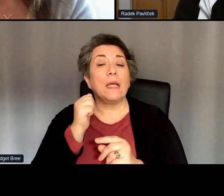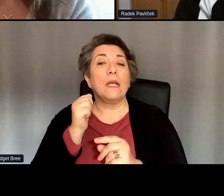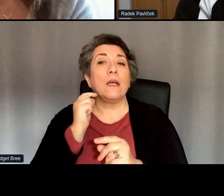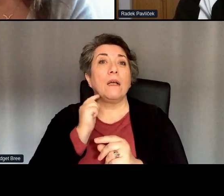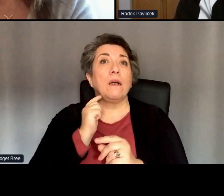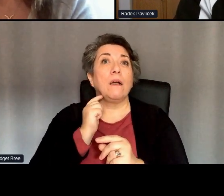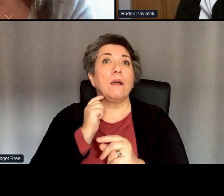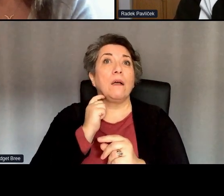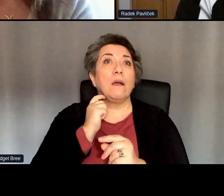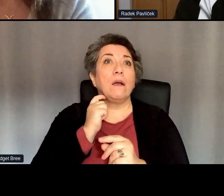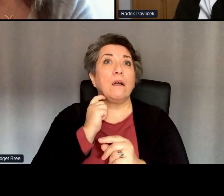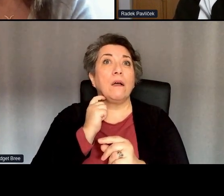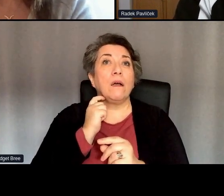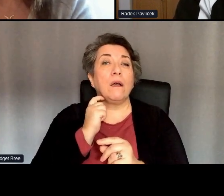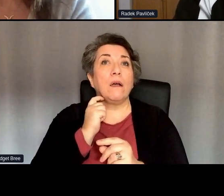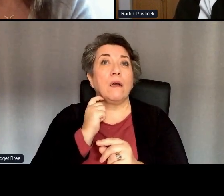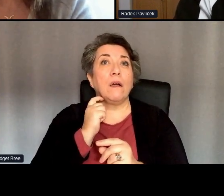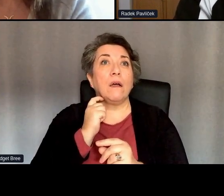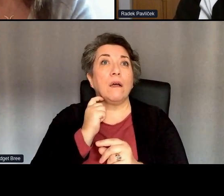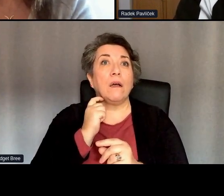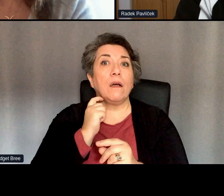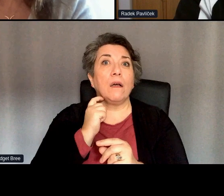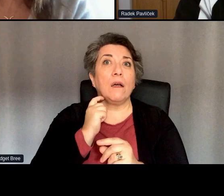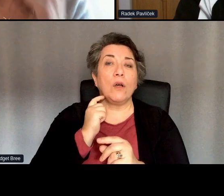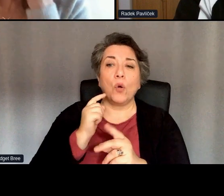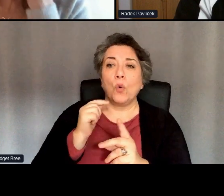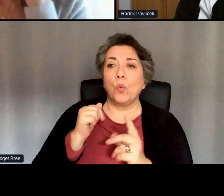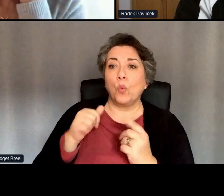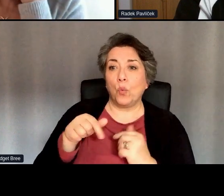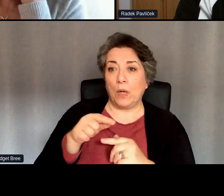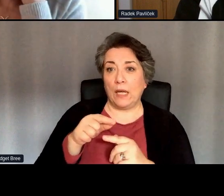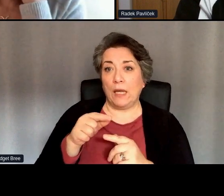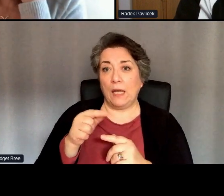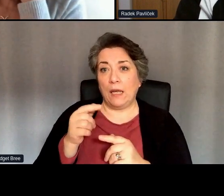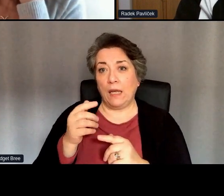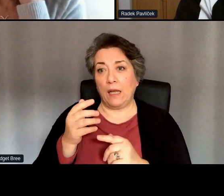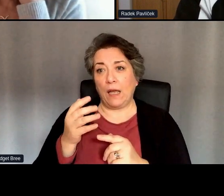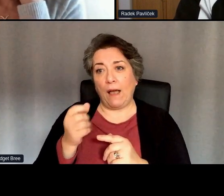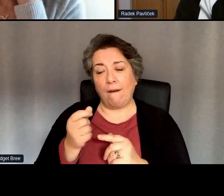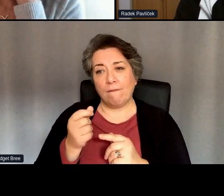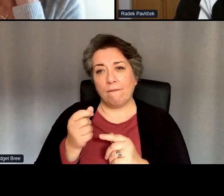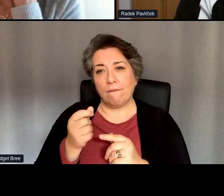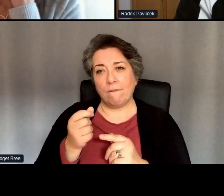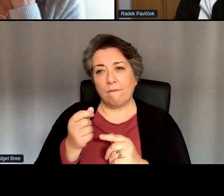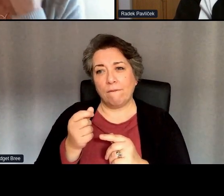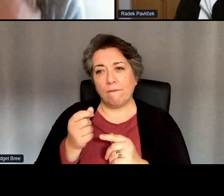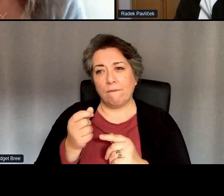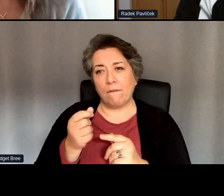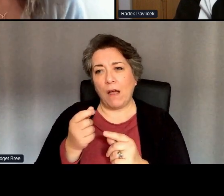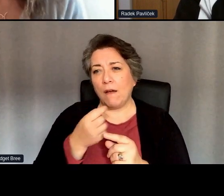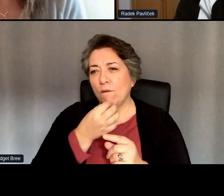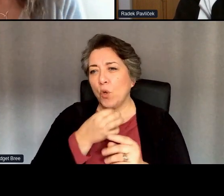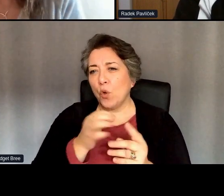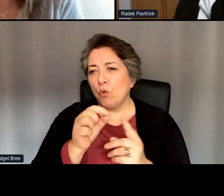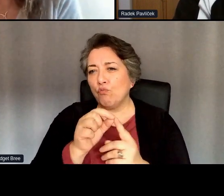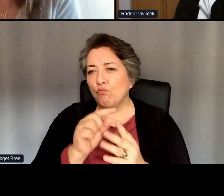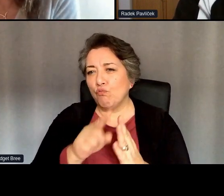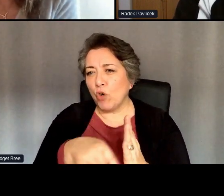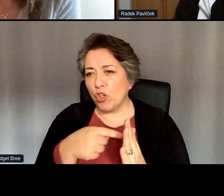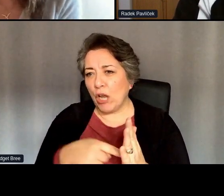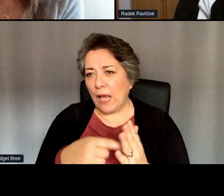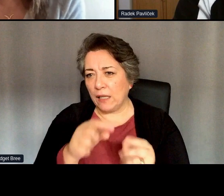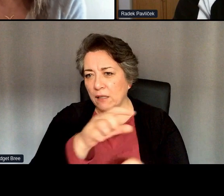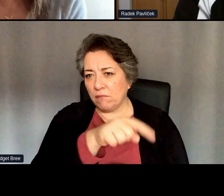also engaged in several projects projects which